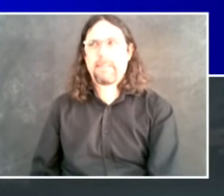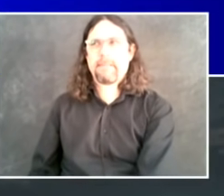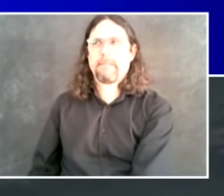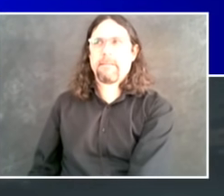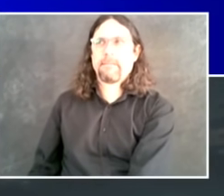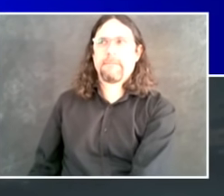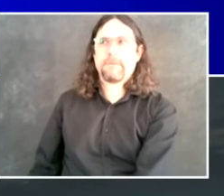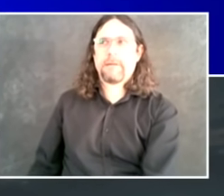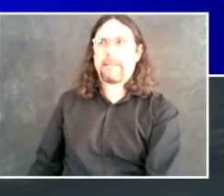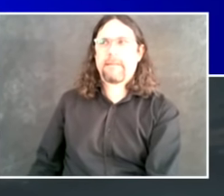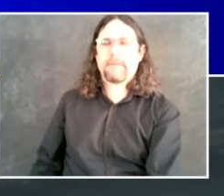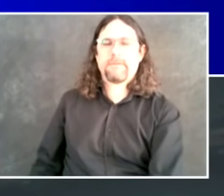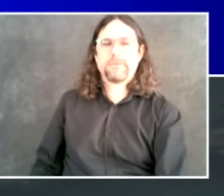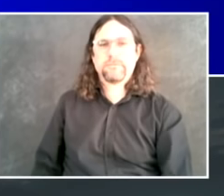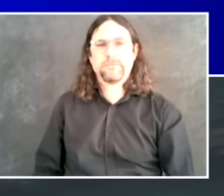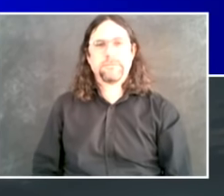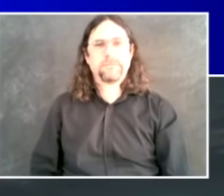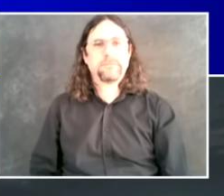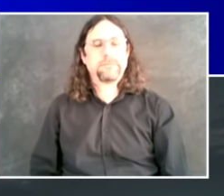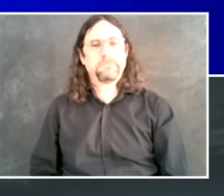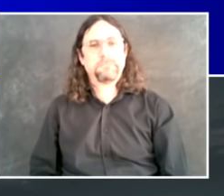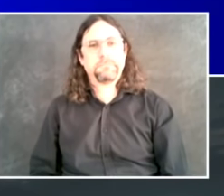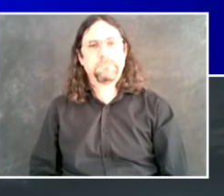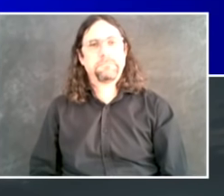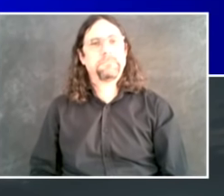And as I've said,